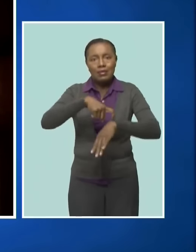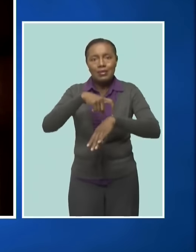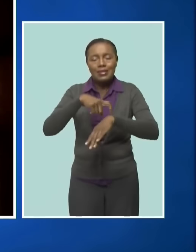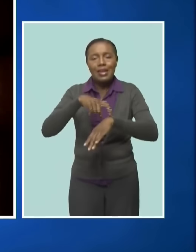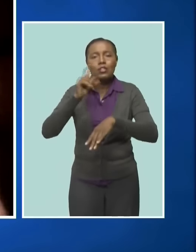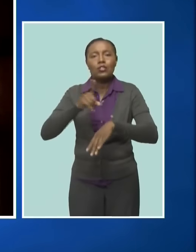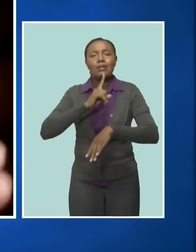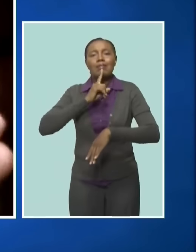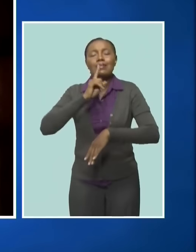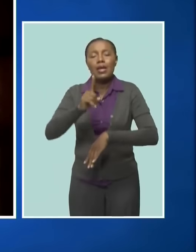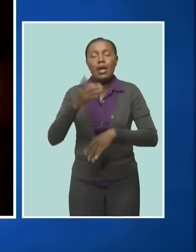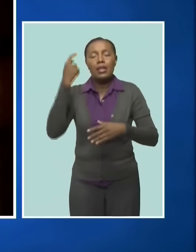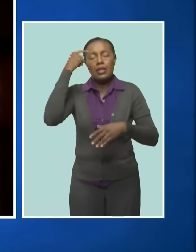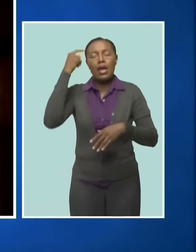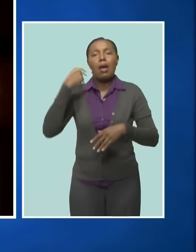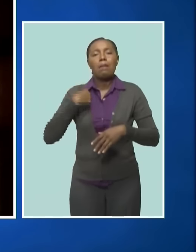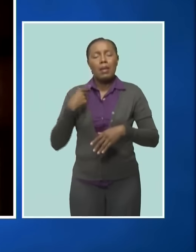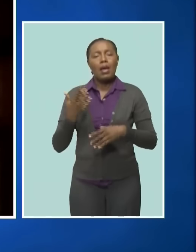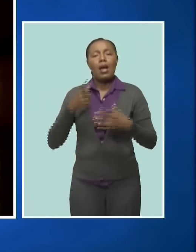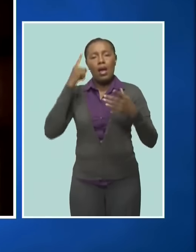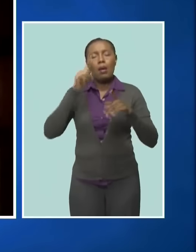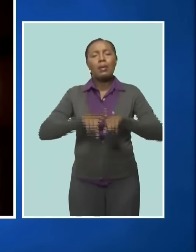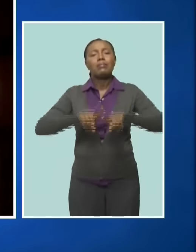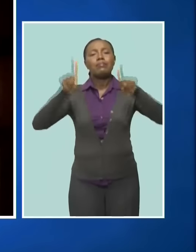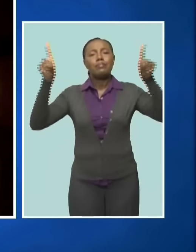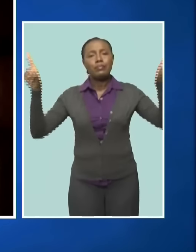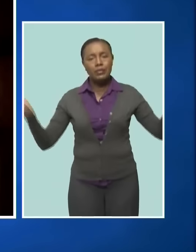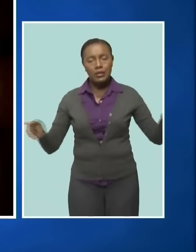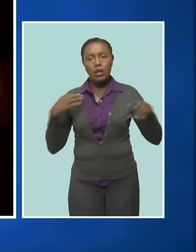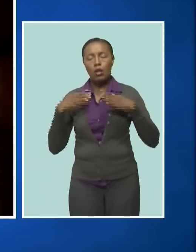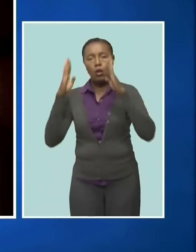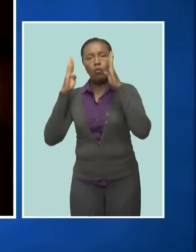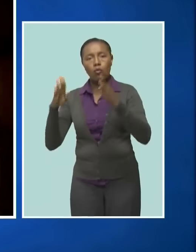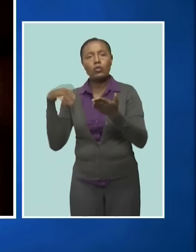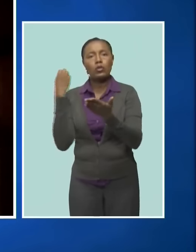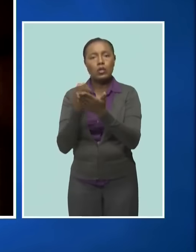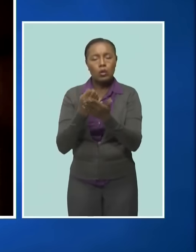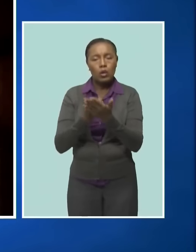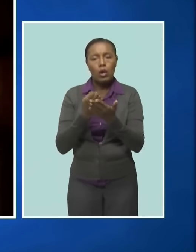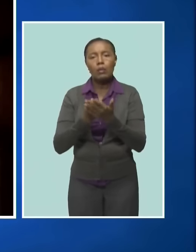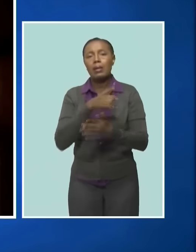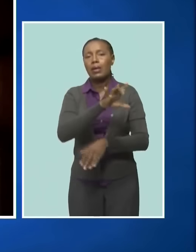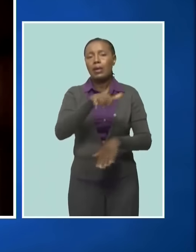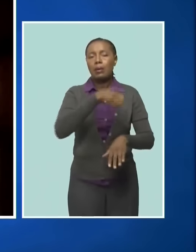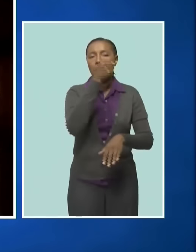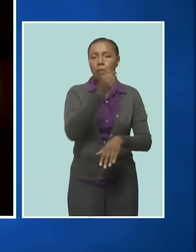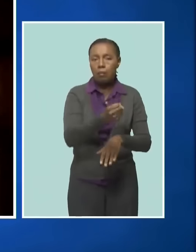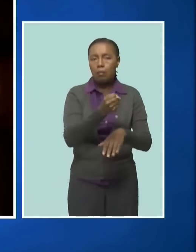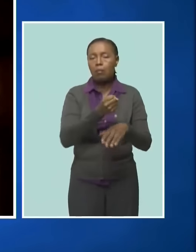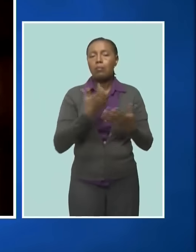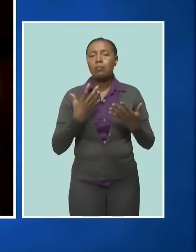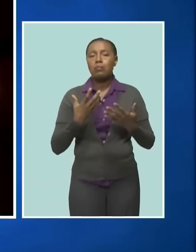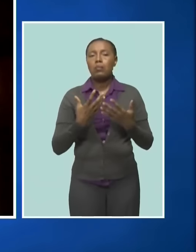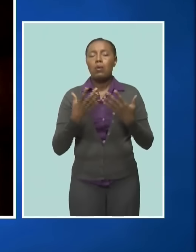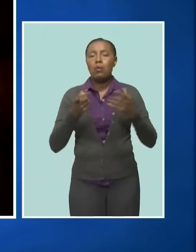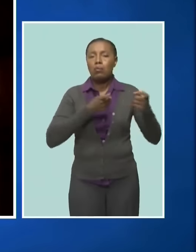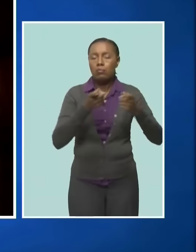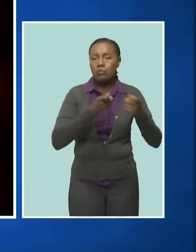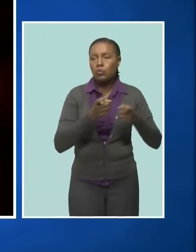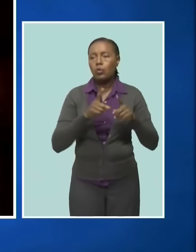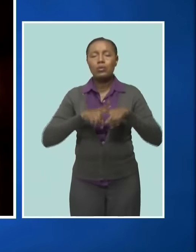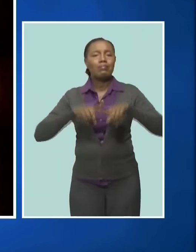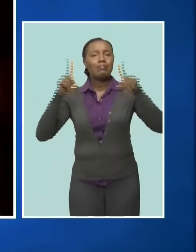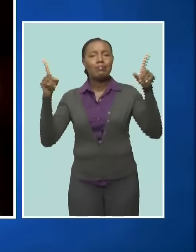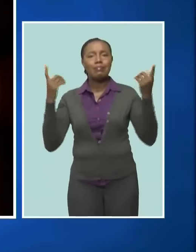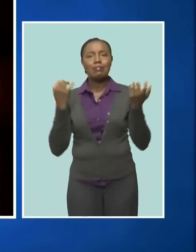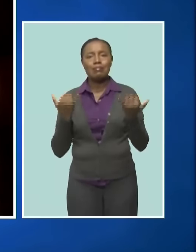to say, well, I would depart different from him on the economy. Things have changed since he was in power, and I could foresee things being